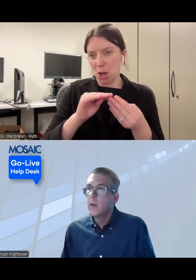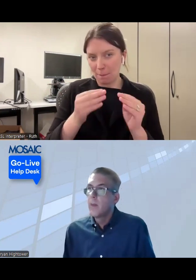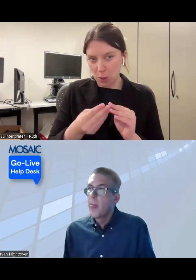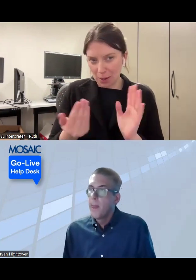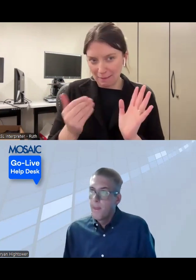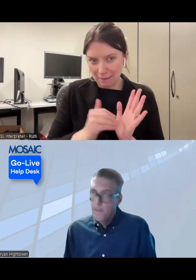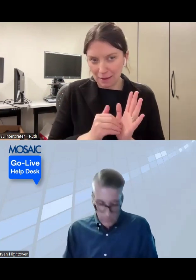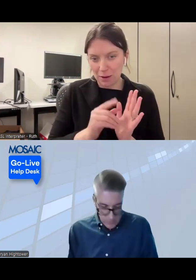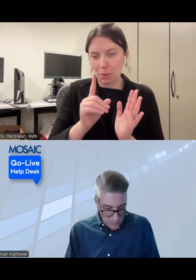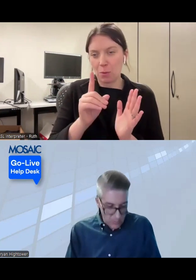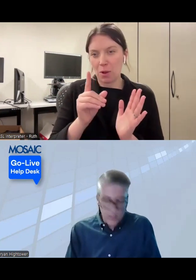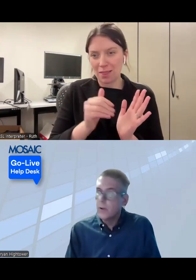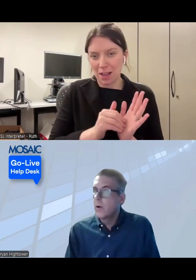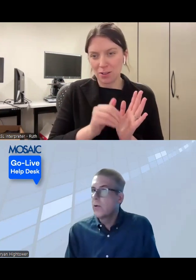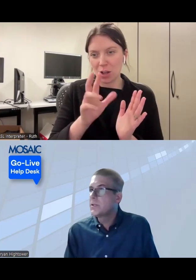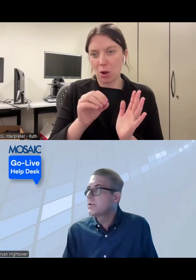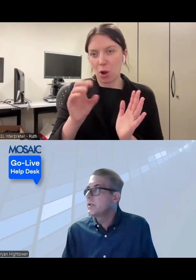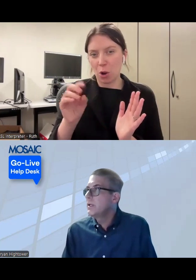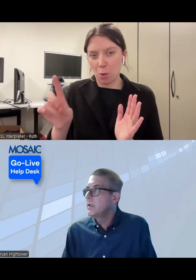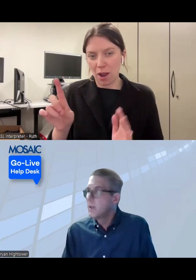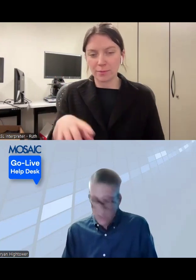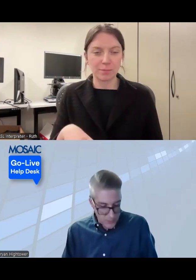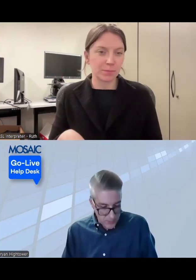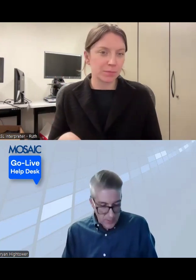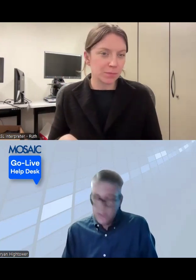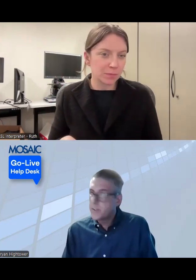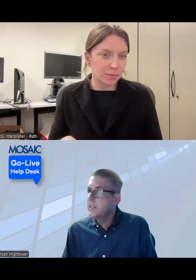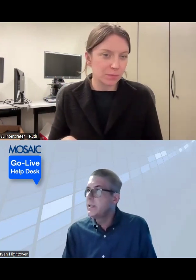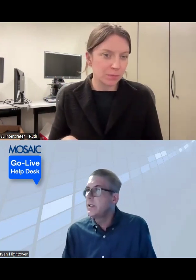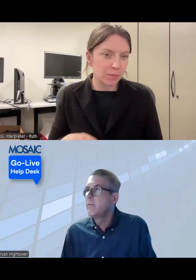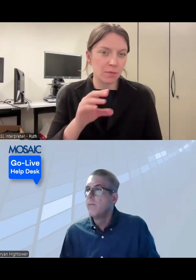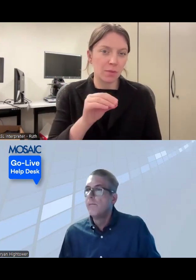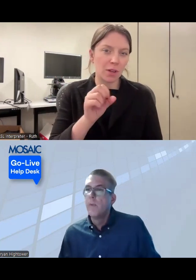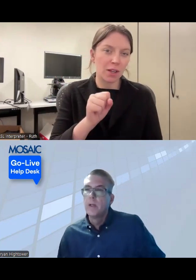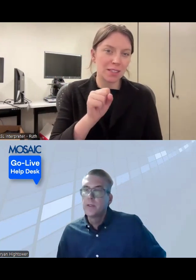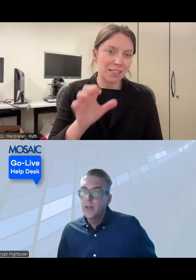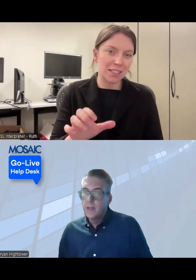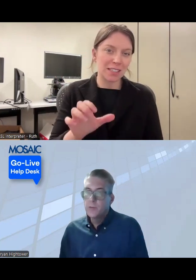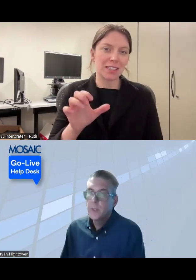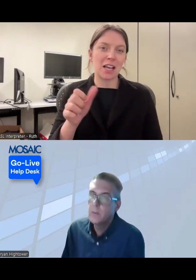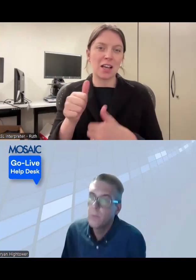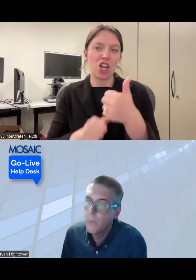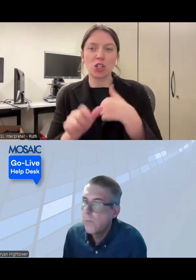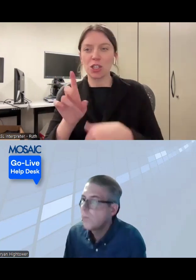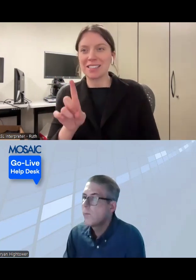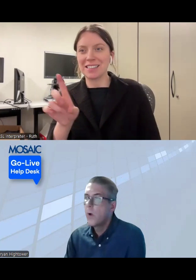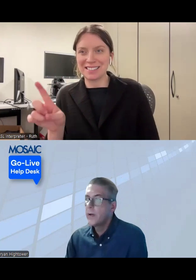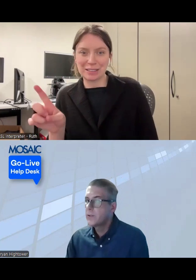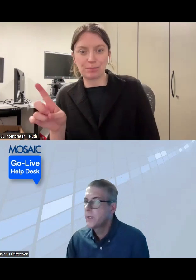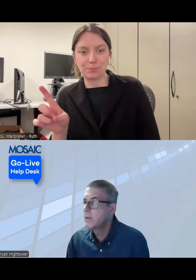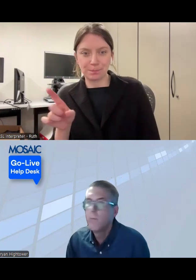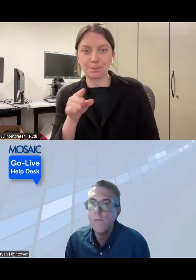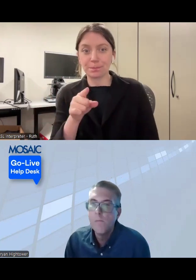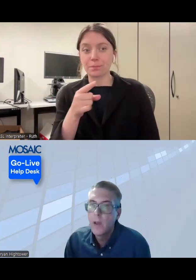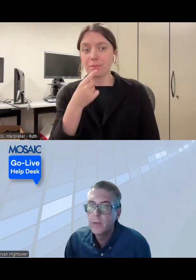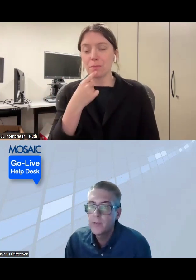1,001, department OC, object class DD. So that gives me one